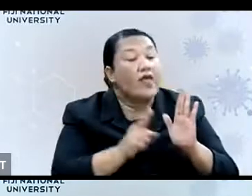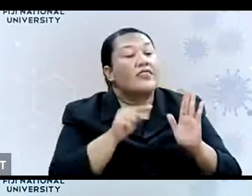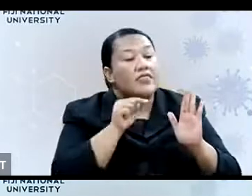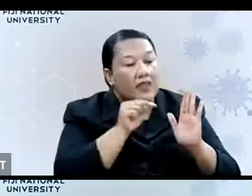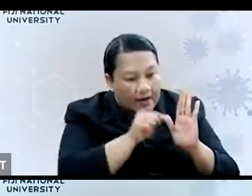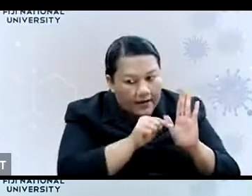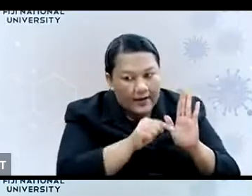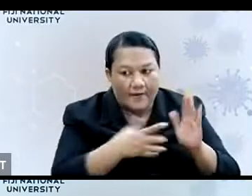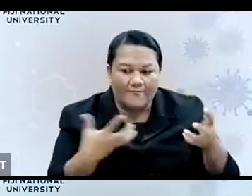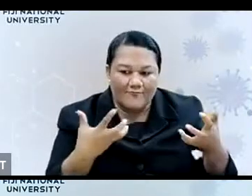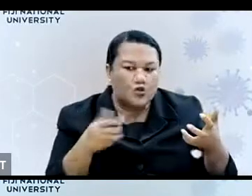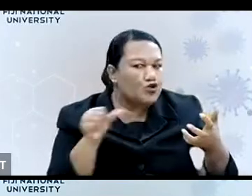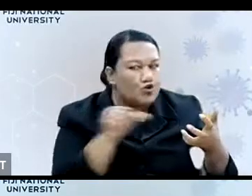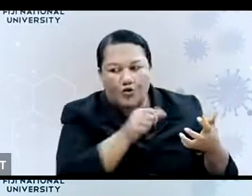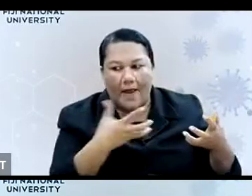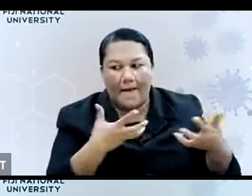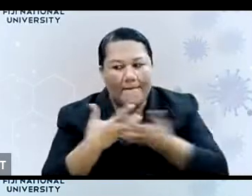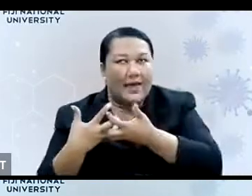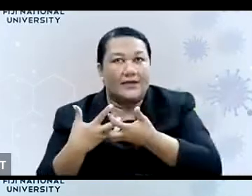in answer to that question,